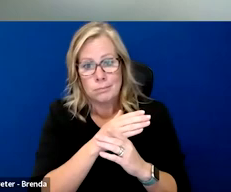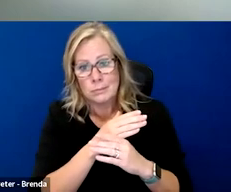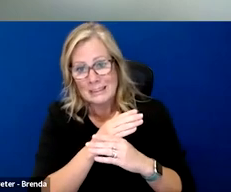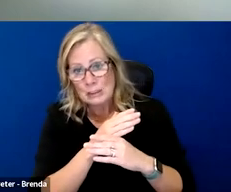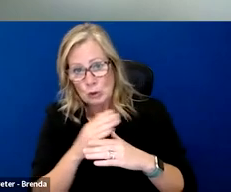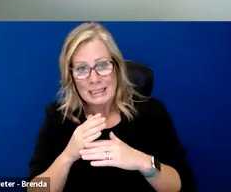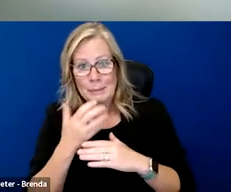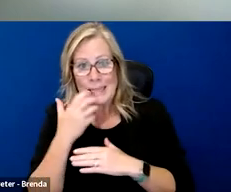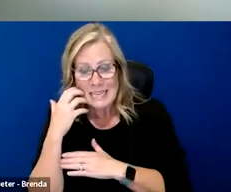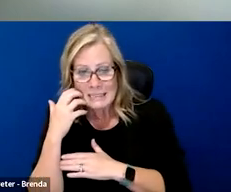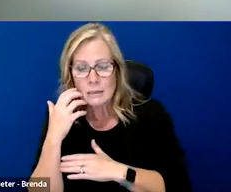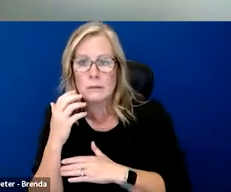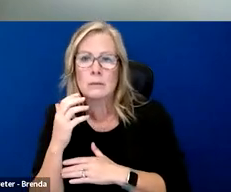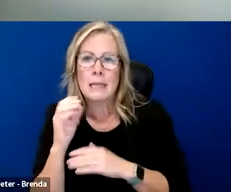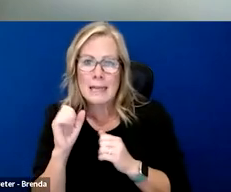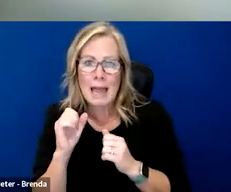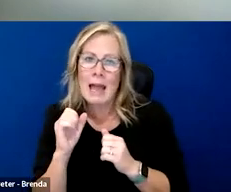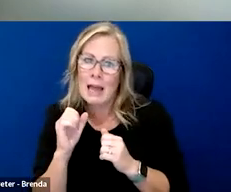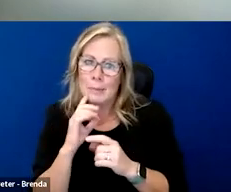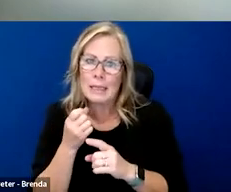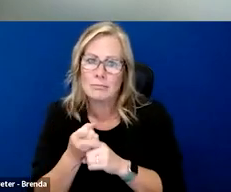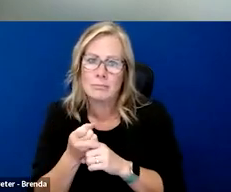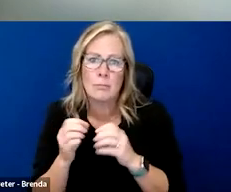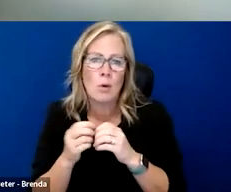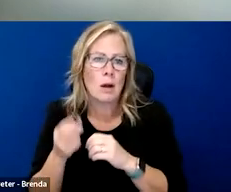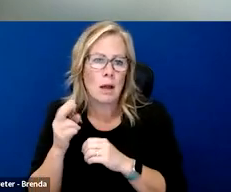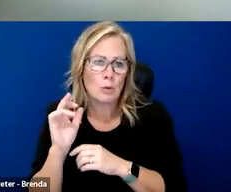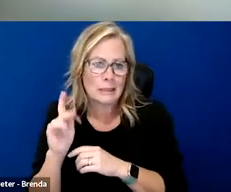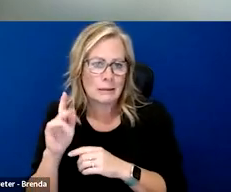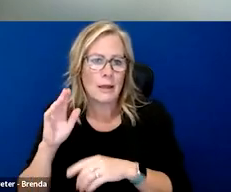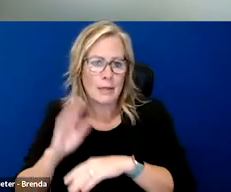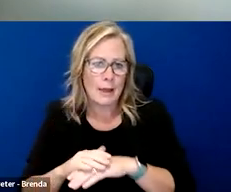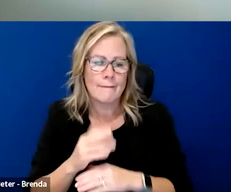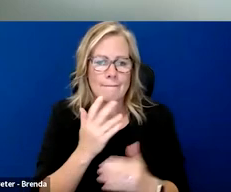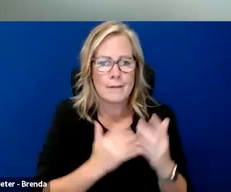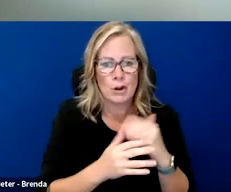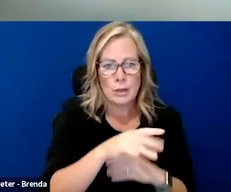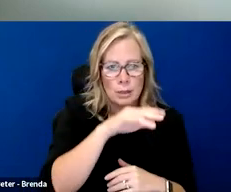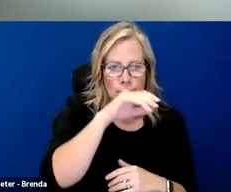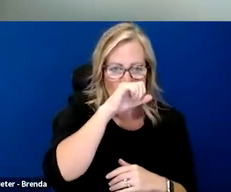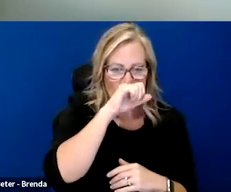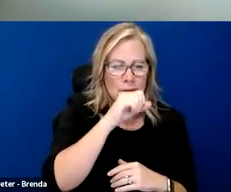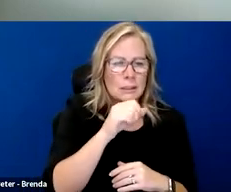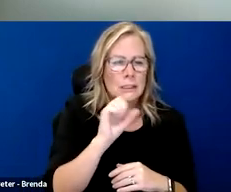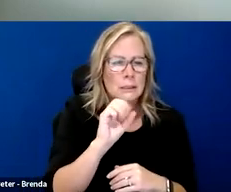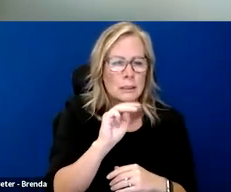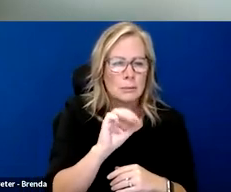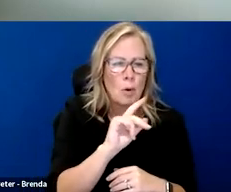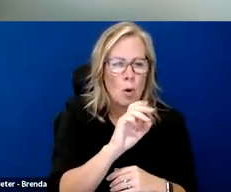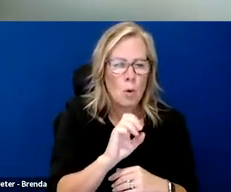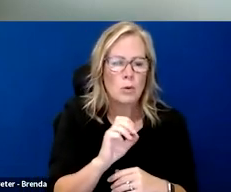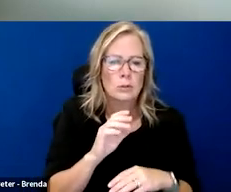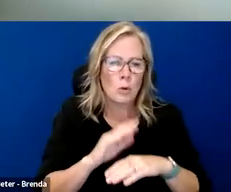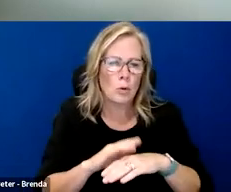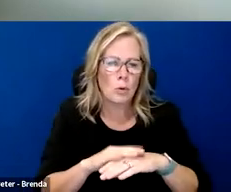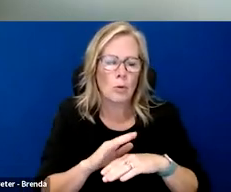than wildfire smoke. So if you're in a position where you're able to cool a space off, If an indoor space would otherwise be at a dangerous